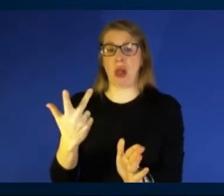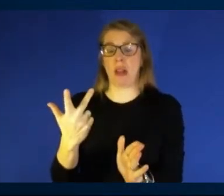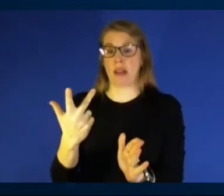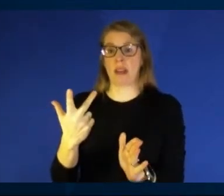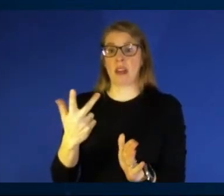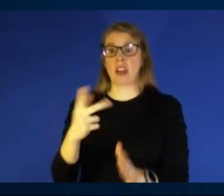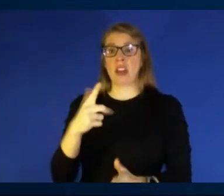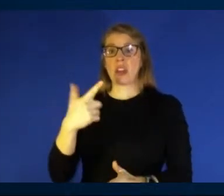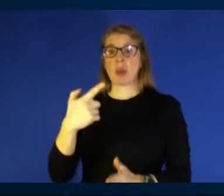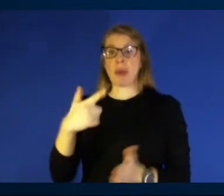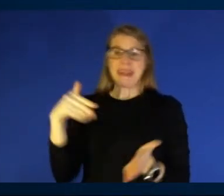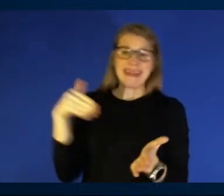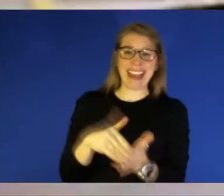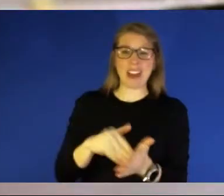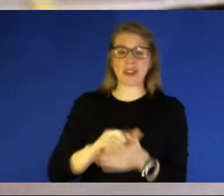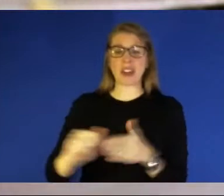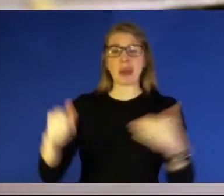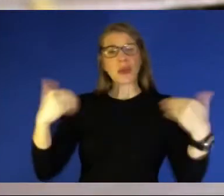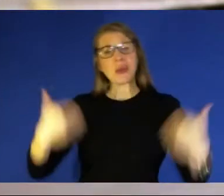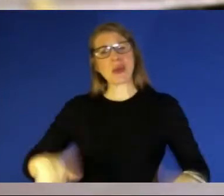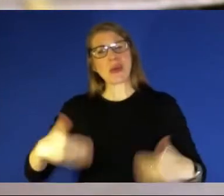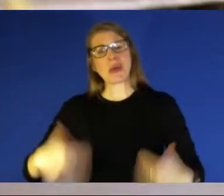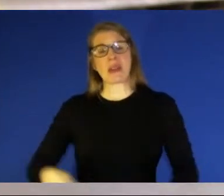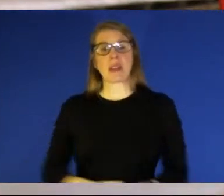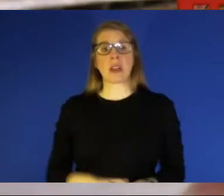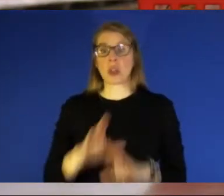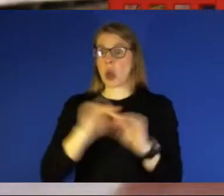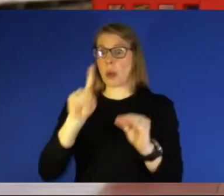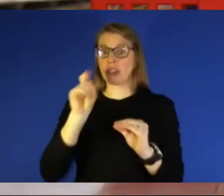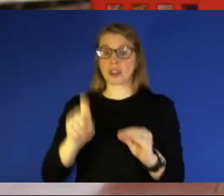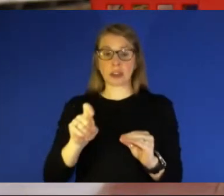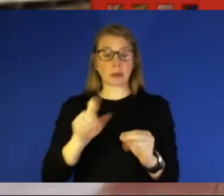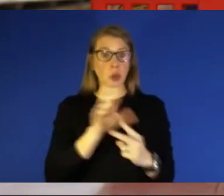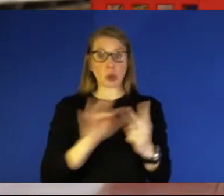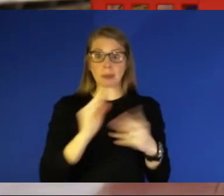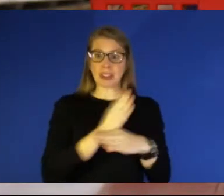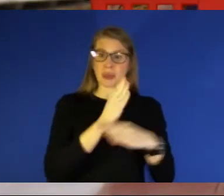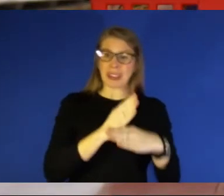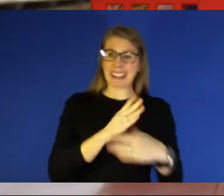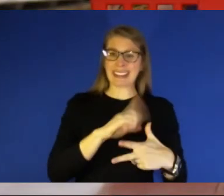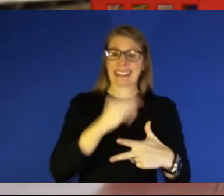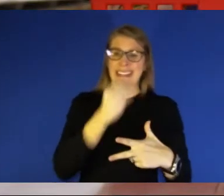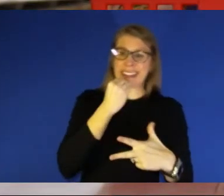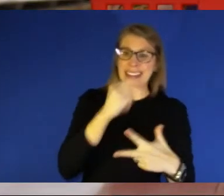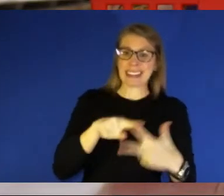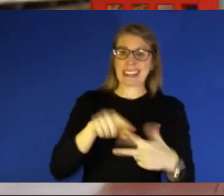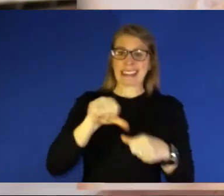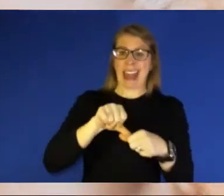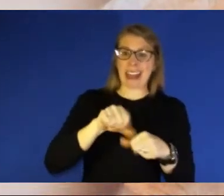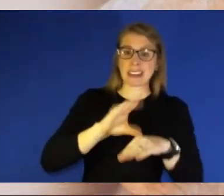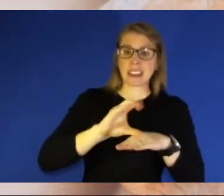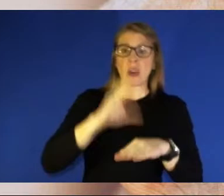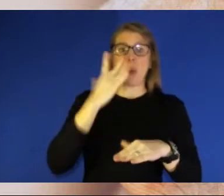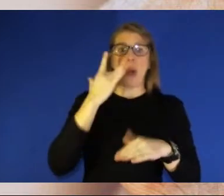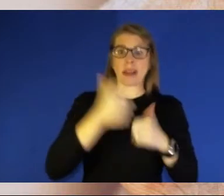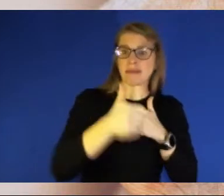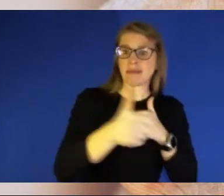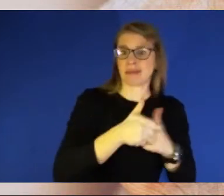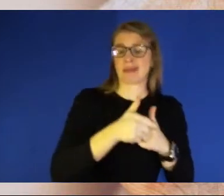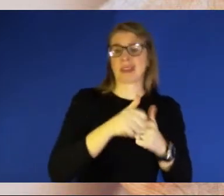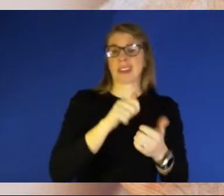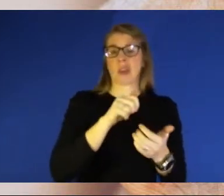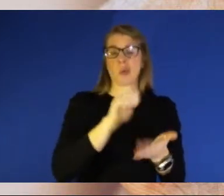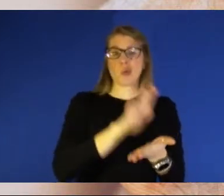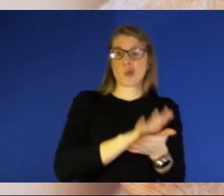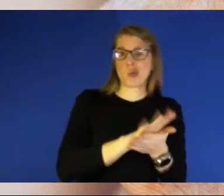$21,000. Nobody should have to choose between eating, putting gas in the car so you can go to work or pick up your child at school, or your medication. We want to